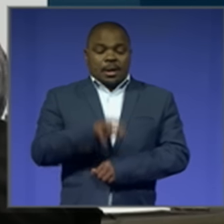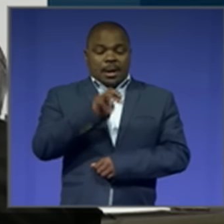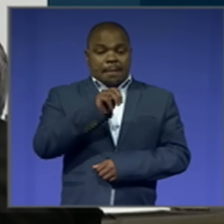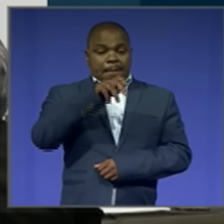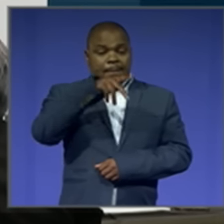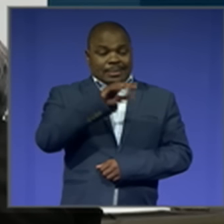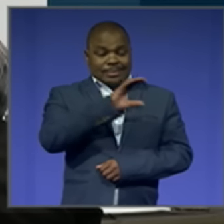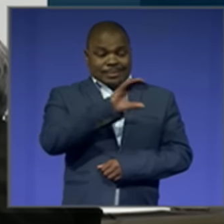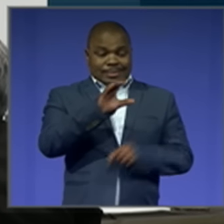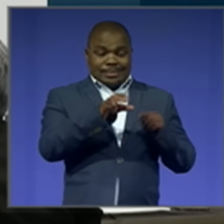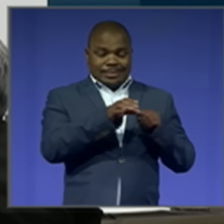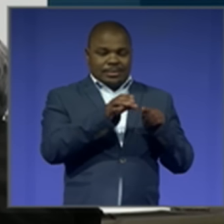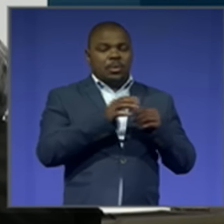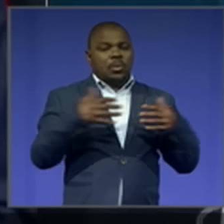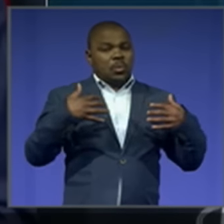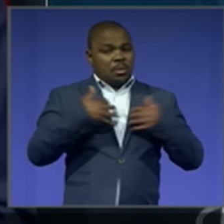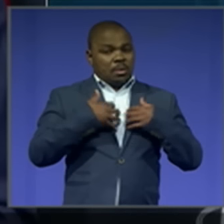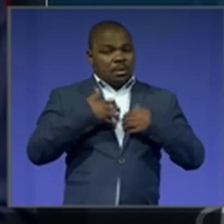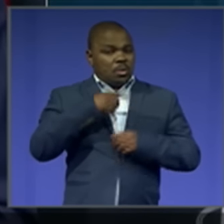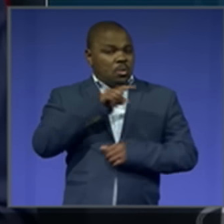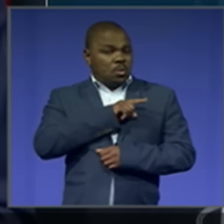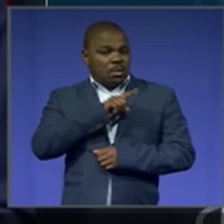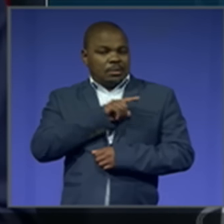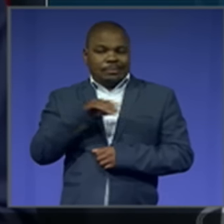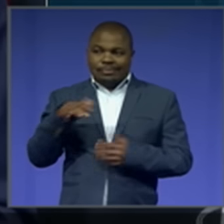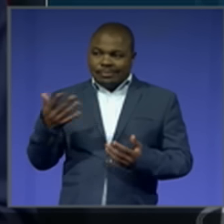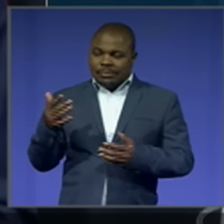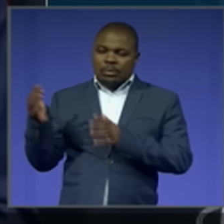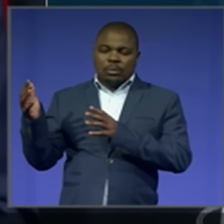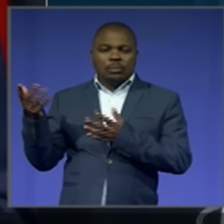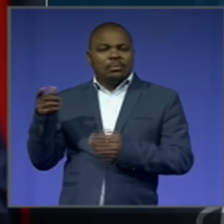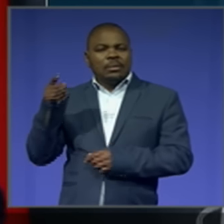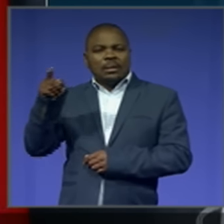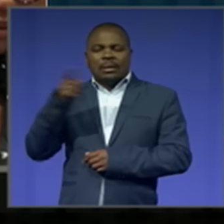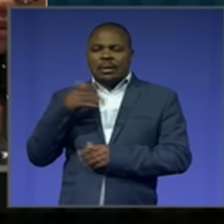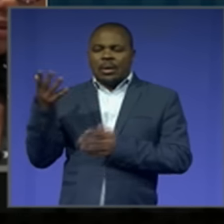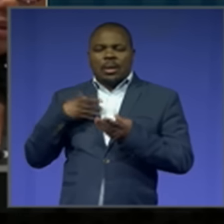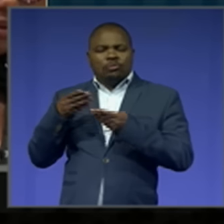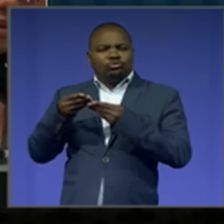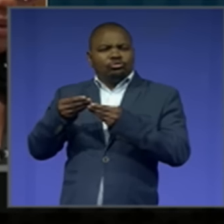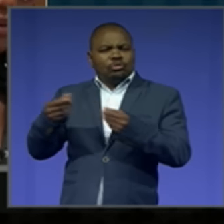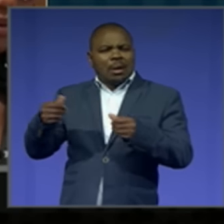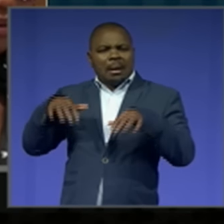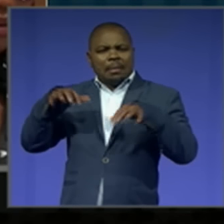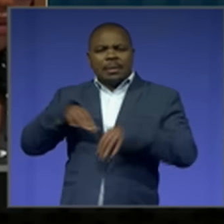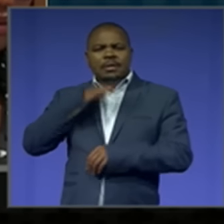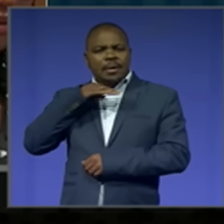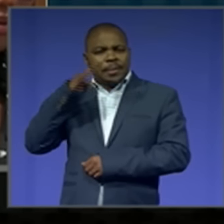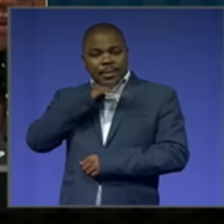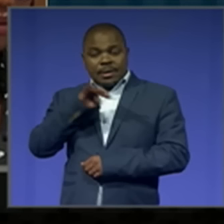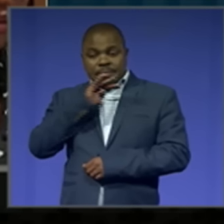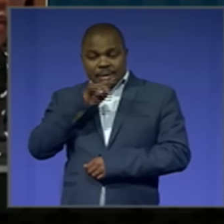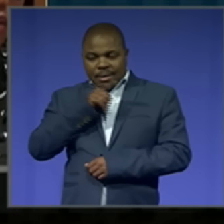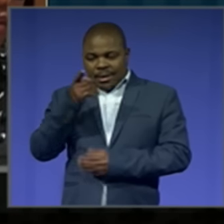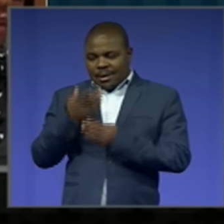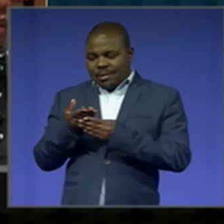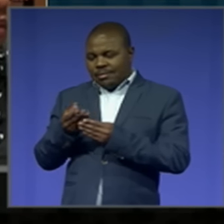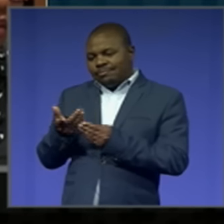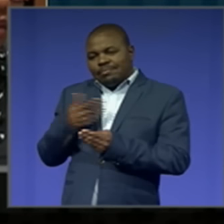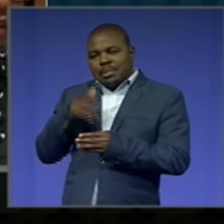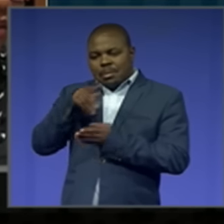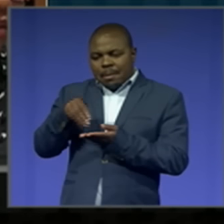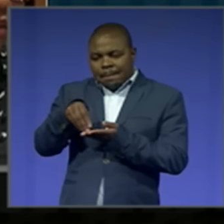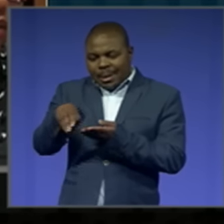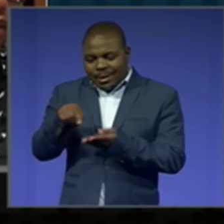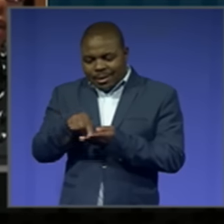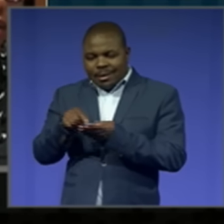MPC e re tshwenyehile haholo ka hore tshabo e nngwe ya maemo a lehodimo e leng a komello a ka nna a ama inflation ya bareki. The